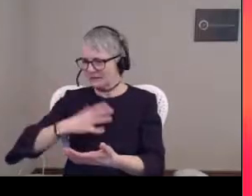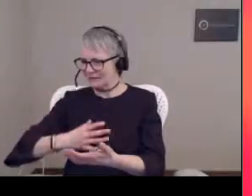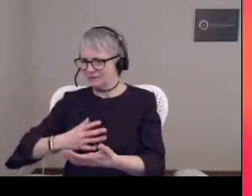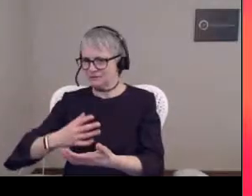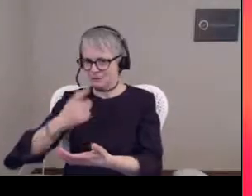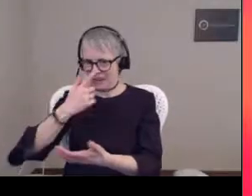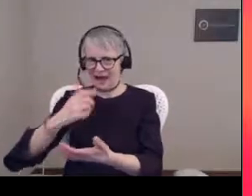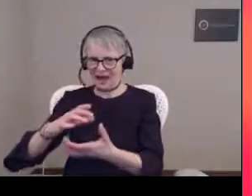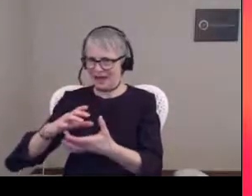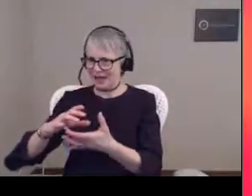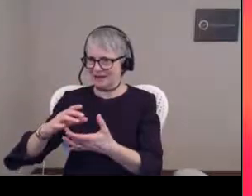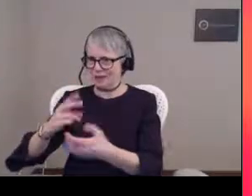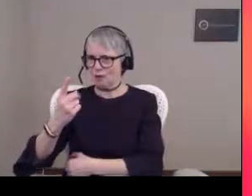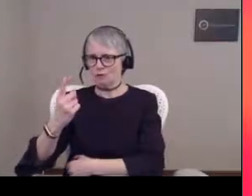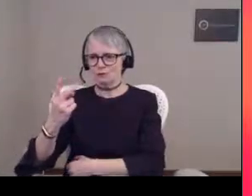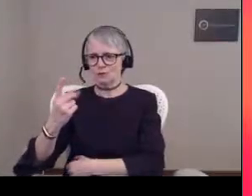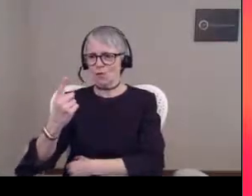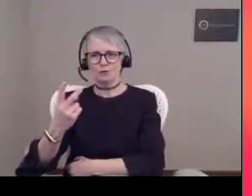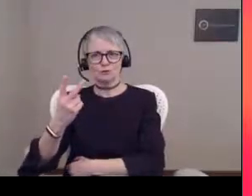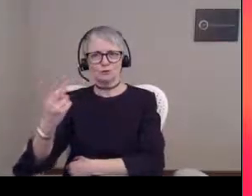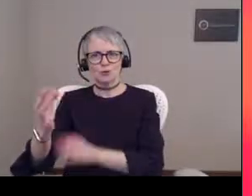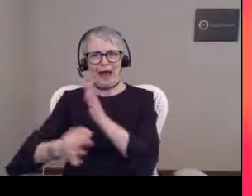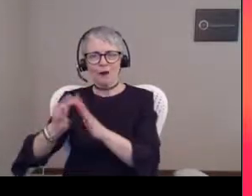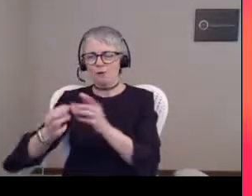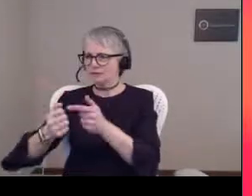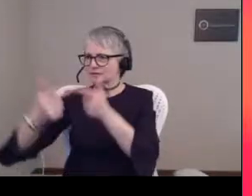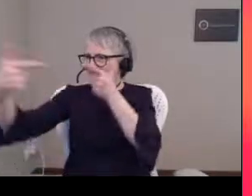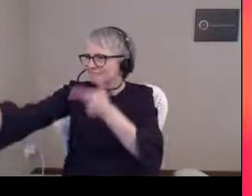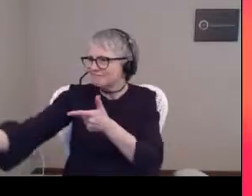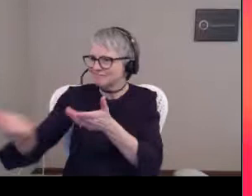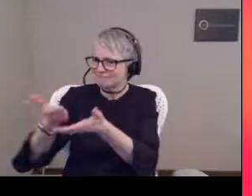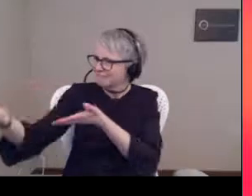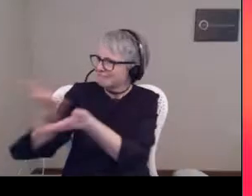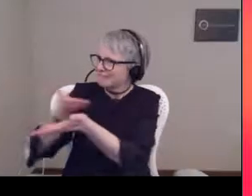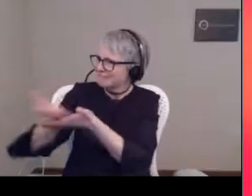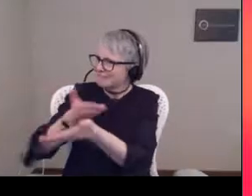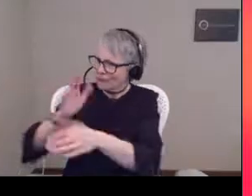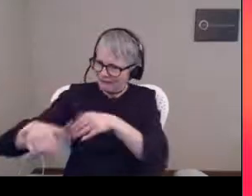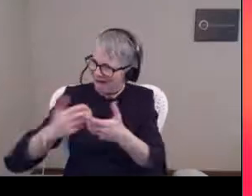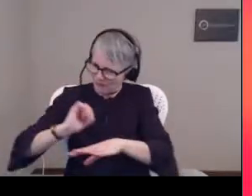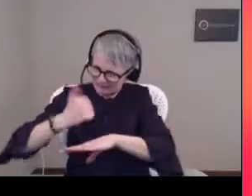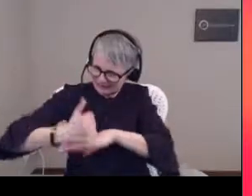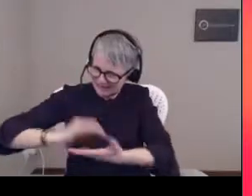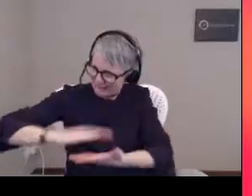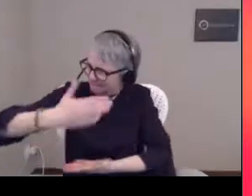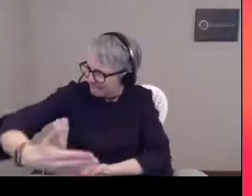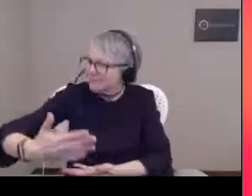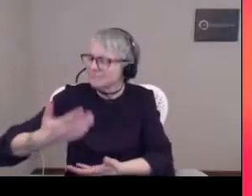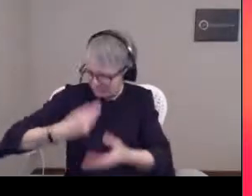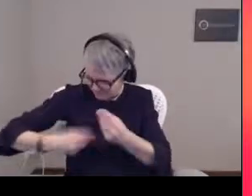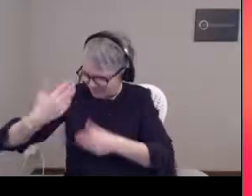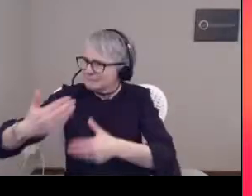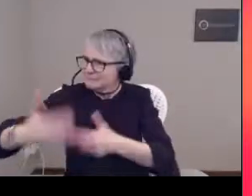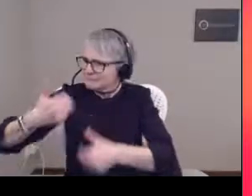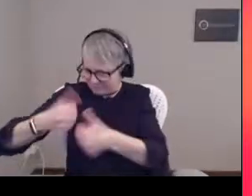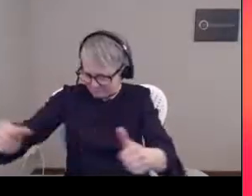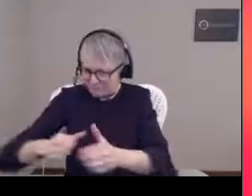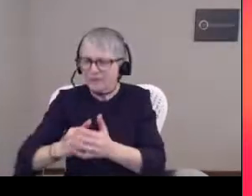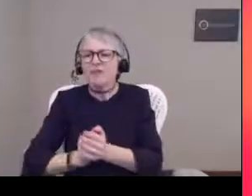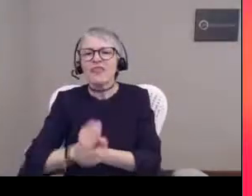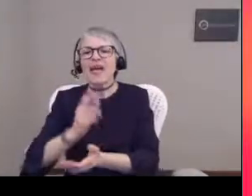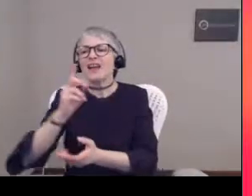tech to set you up on all the systems, give you the guidance. Then we have an ITV induction where you come on and you learn more about the culture of